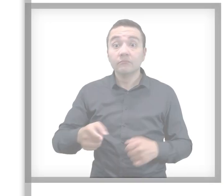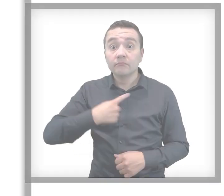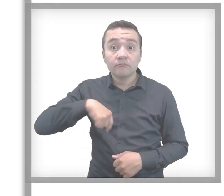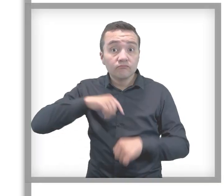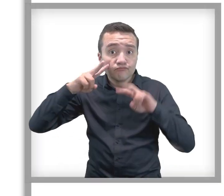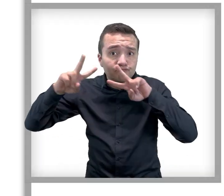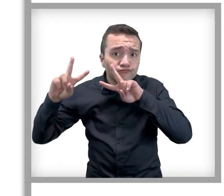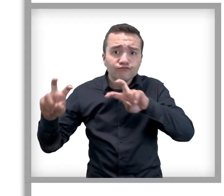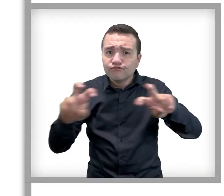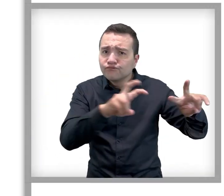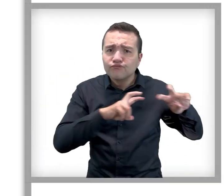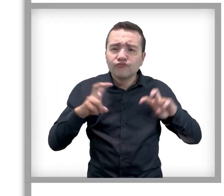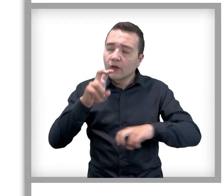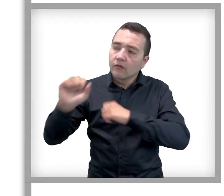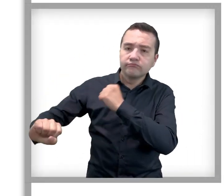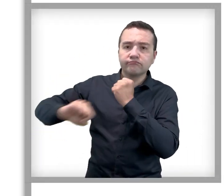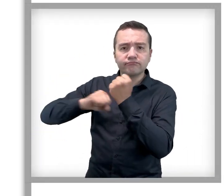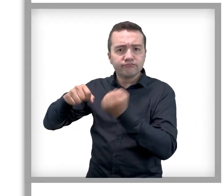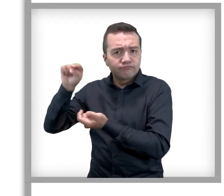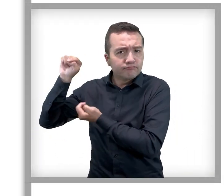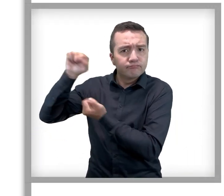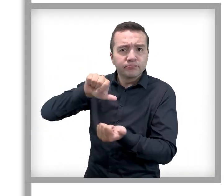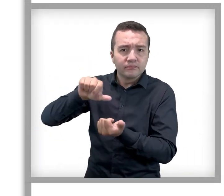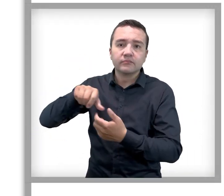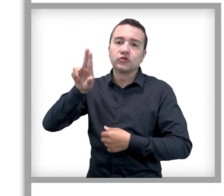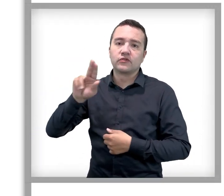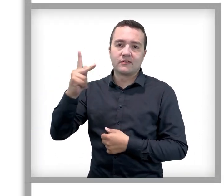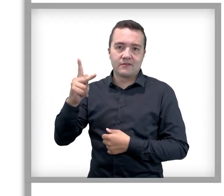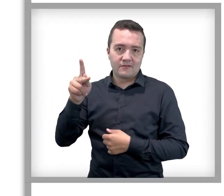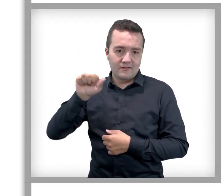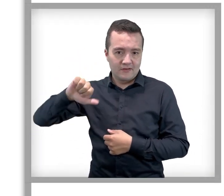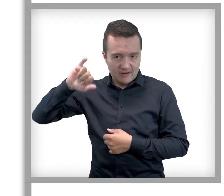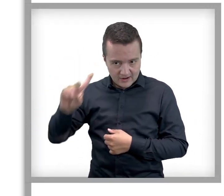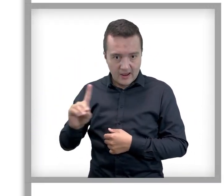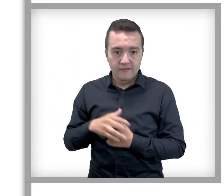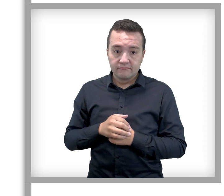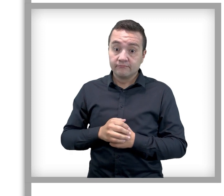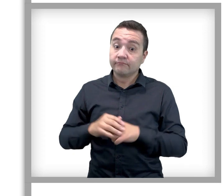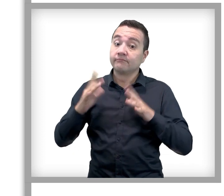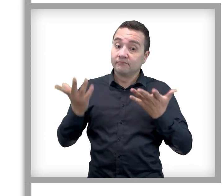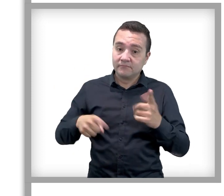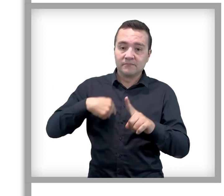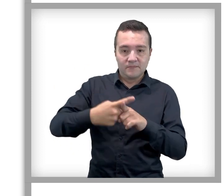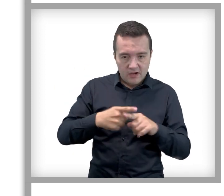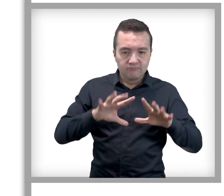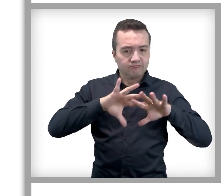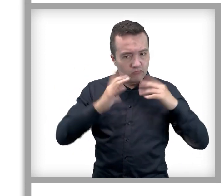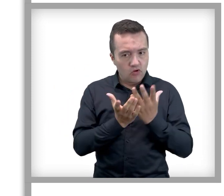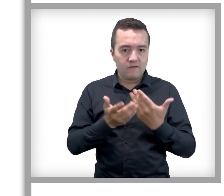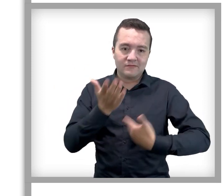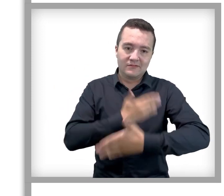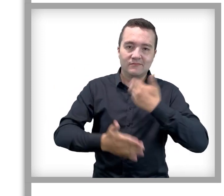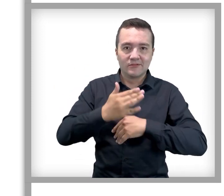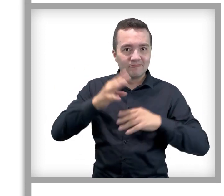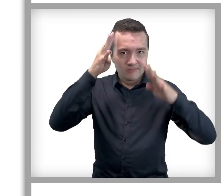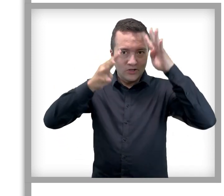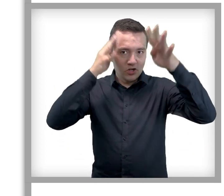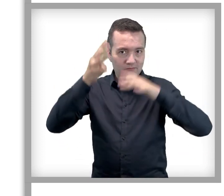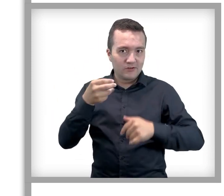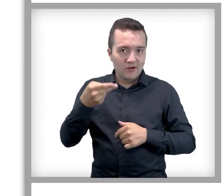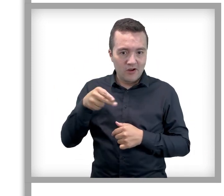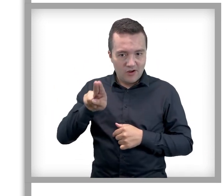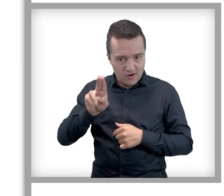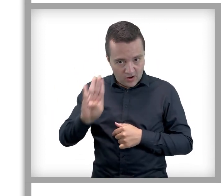The Global Disability Innovation Hub, in partnership with El Comité, has led a research case study in Medellín